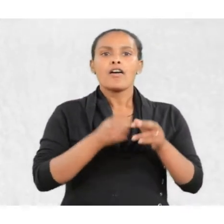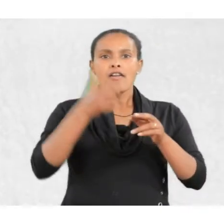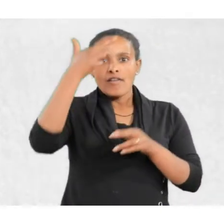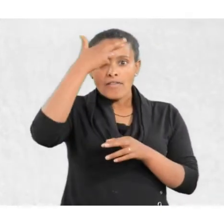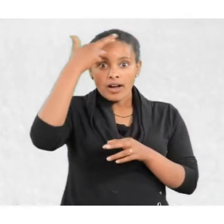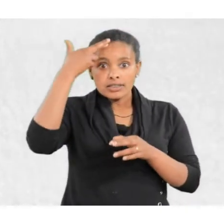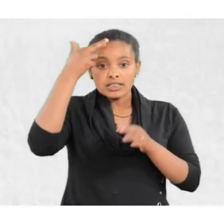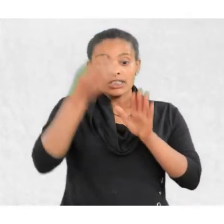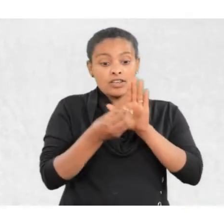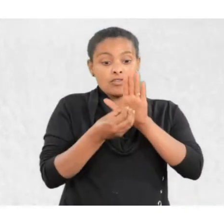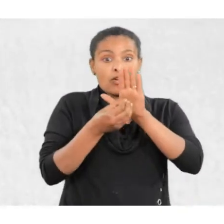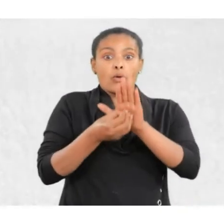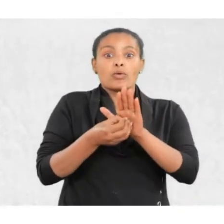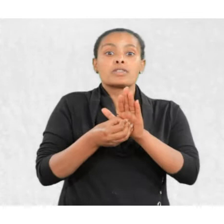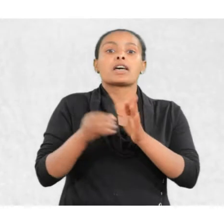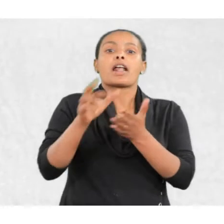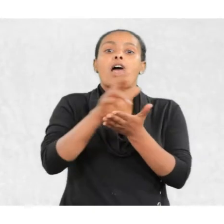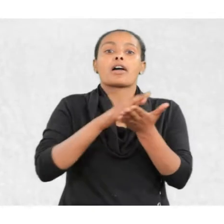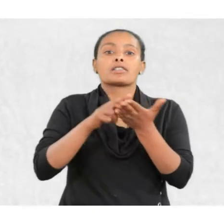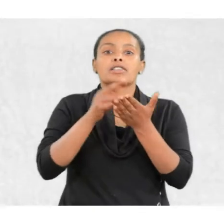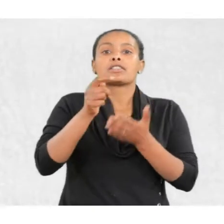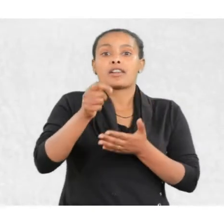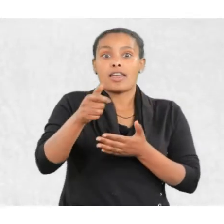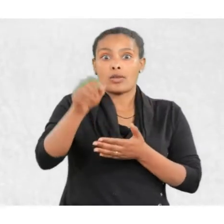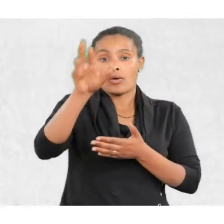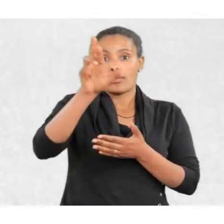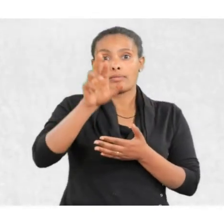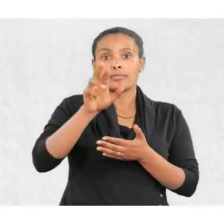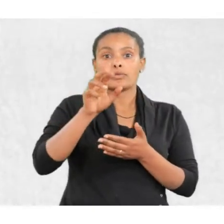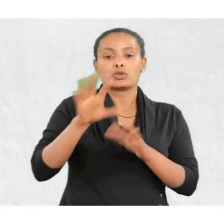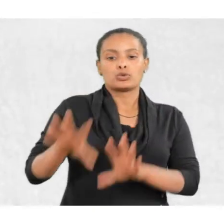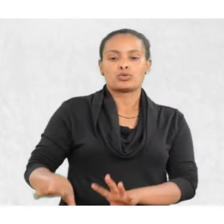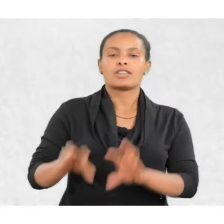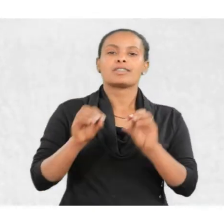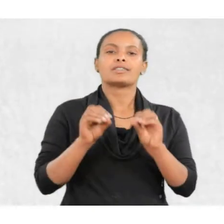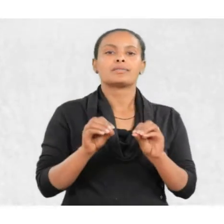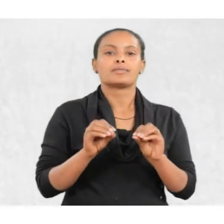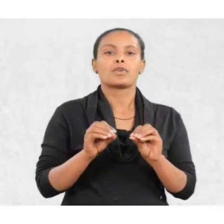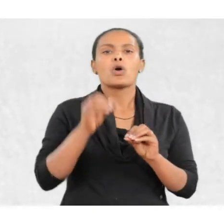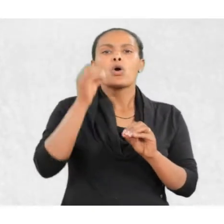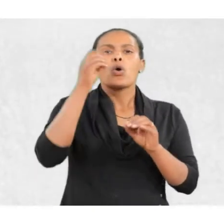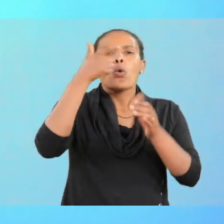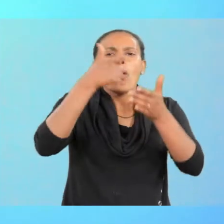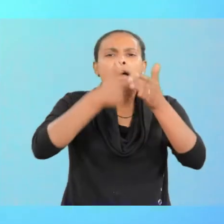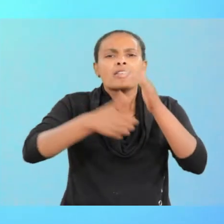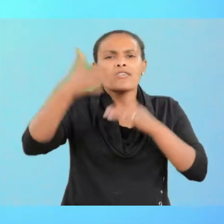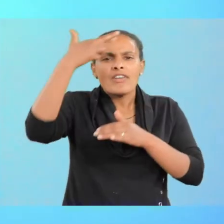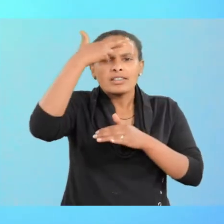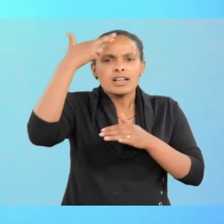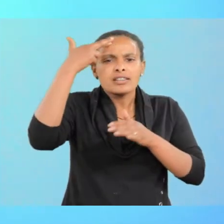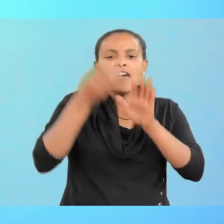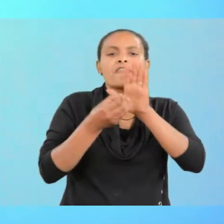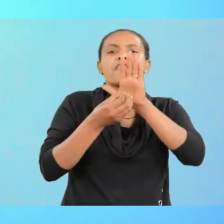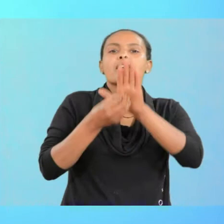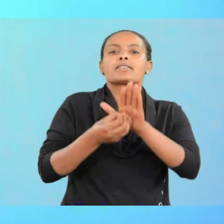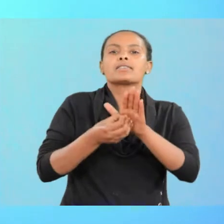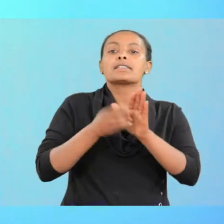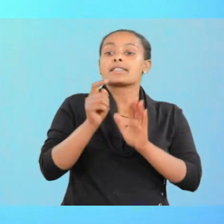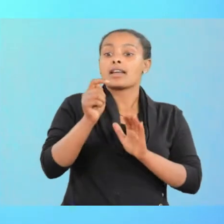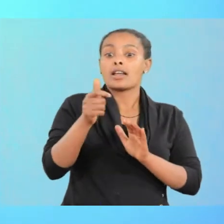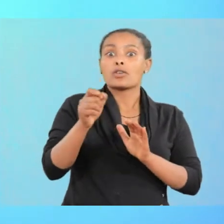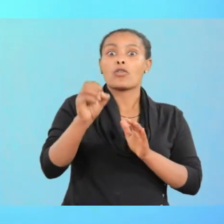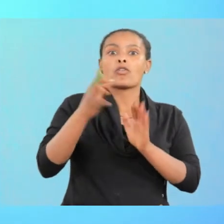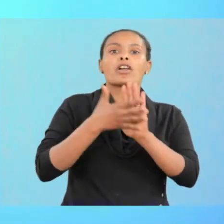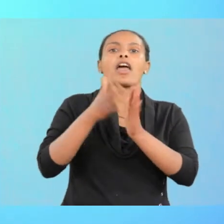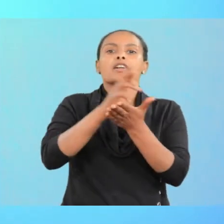Factors influencing the reaction rates. Students, what factors affect the rate of